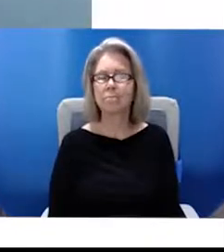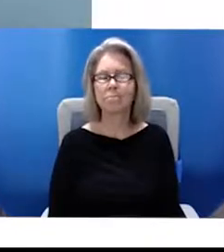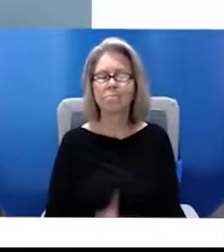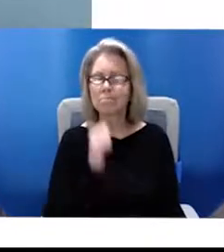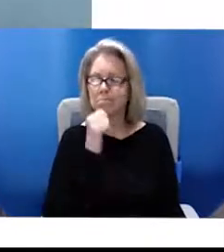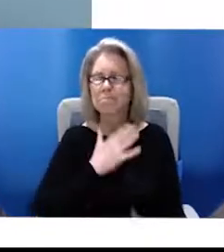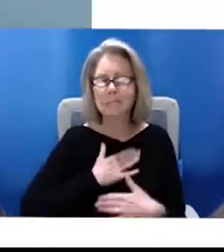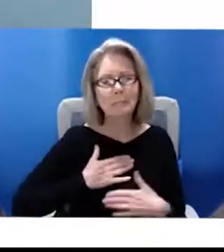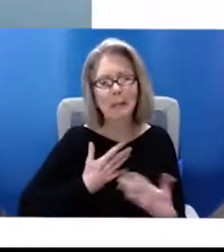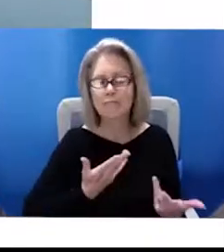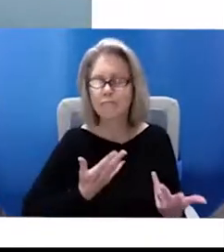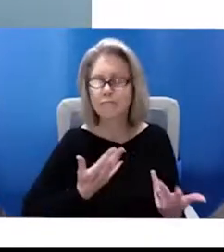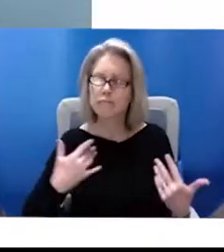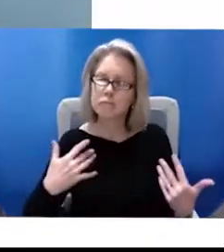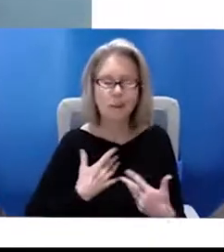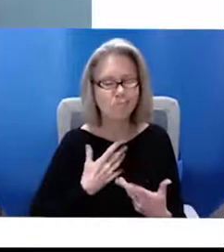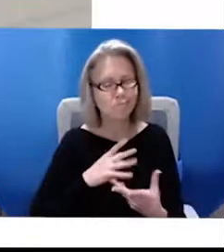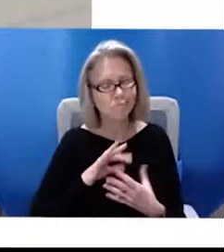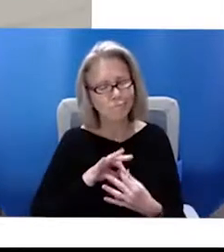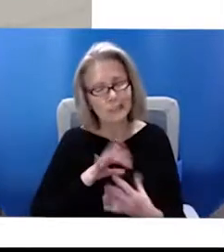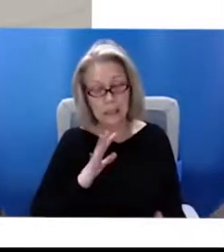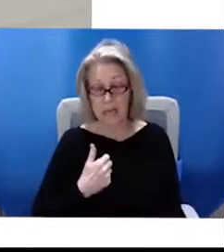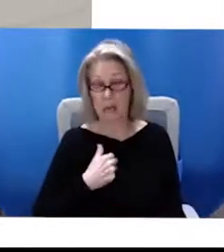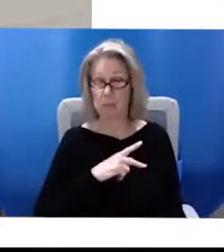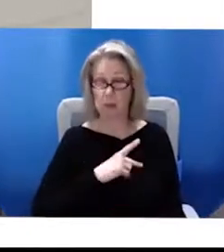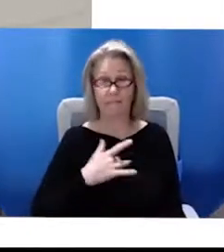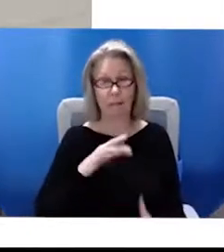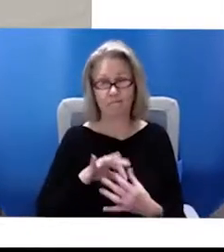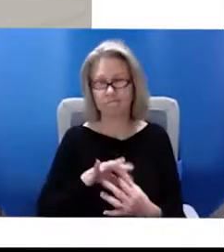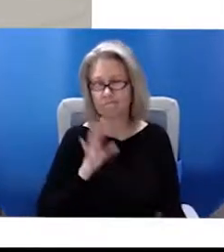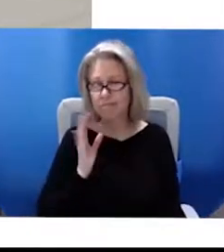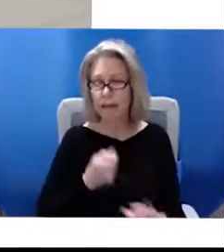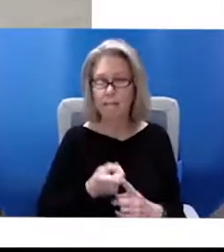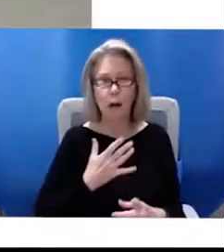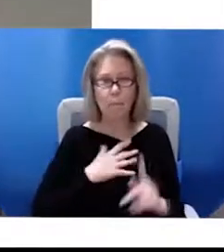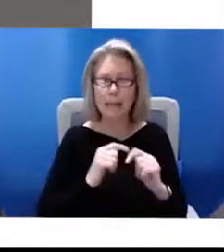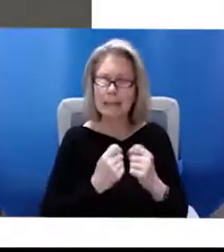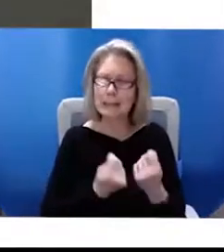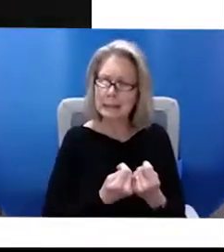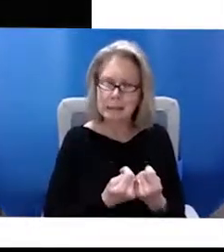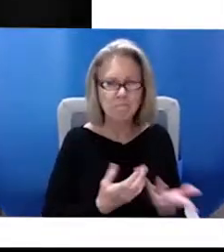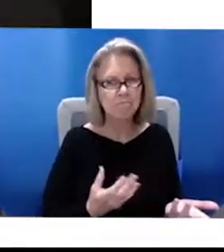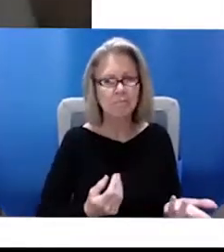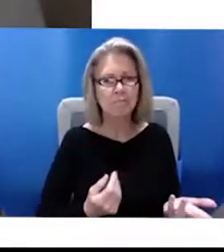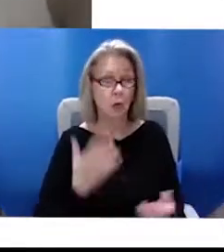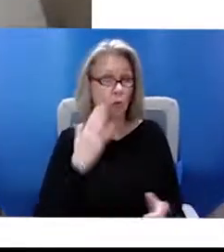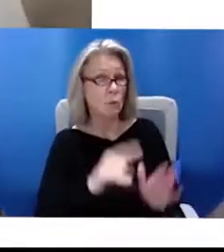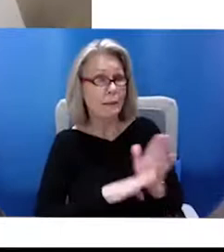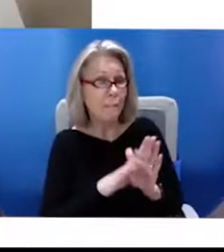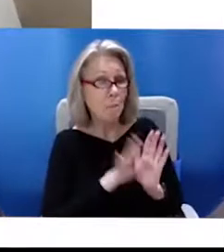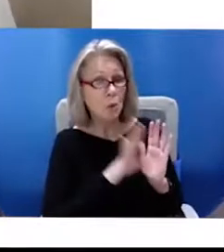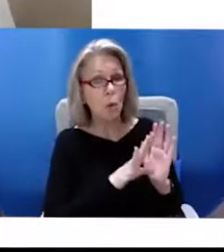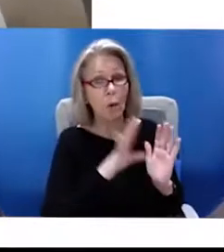Displeasure, afraid, and disconnected. Because I personally feel disconnected from my team when I got here. And then like you kind